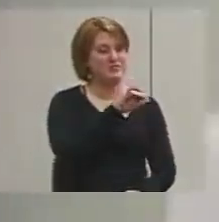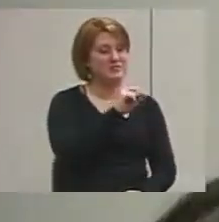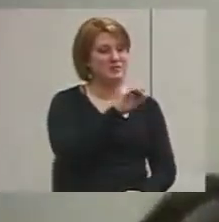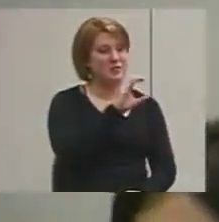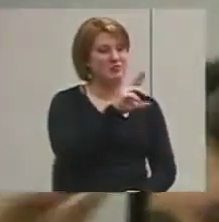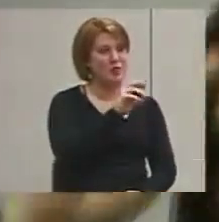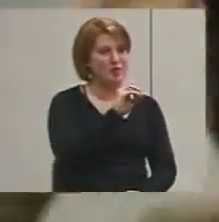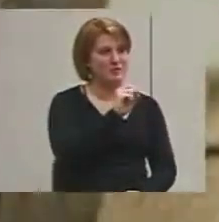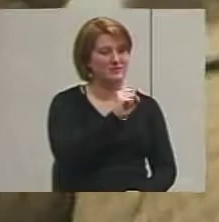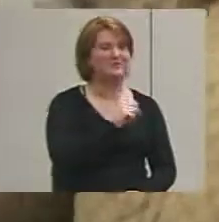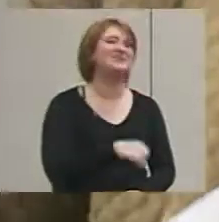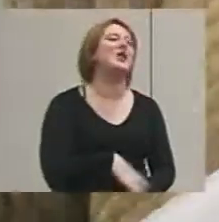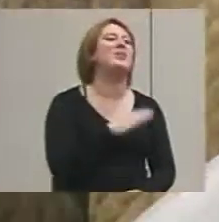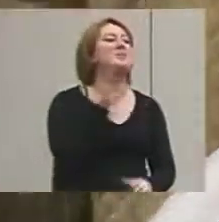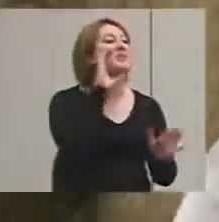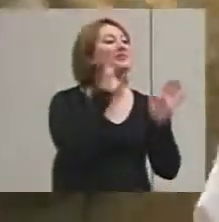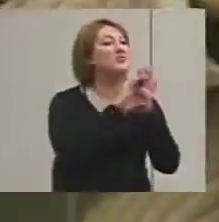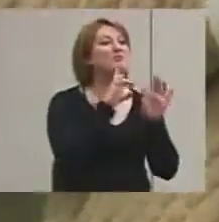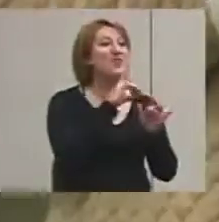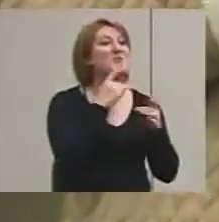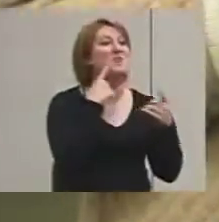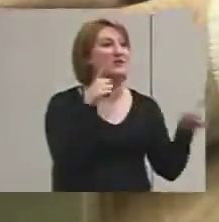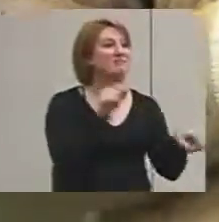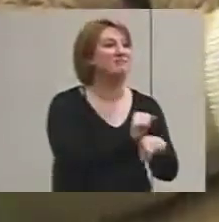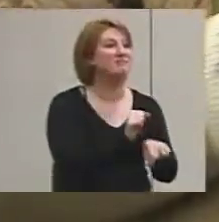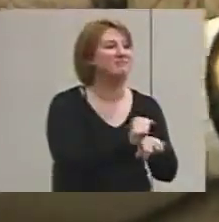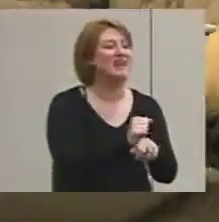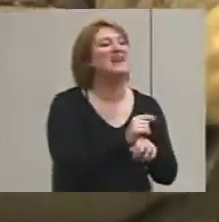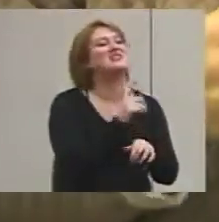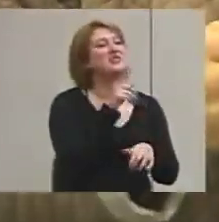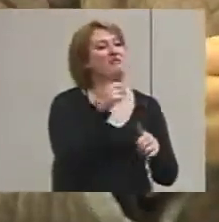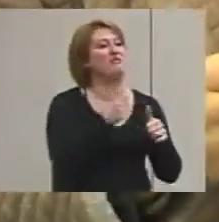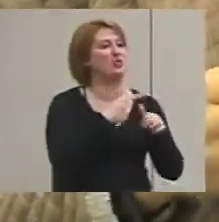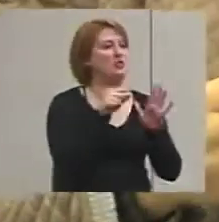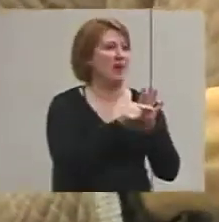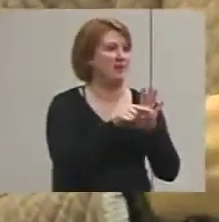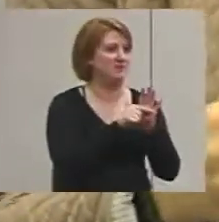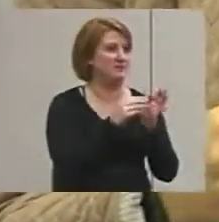And so the pictures really work. It's a primary student, a first grade student.